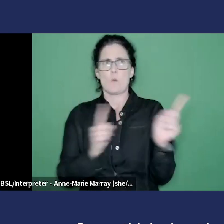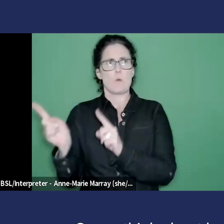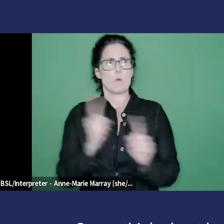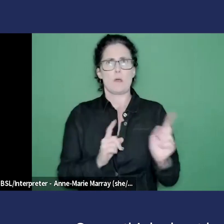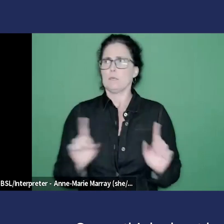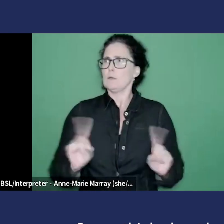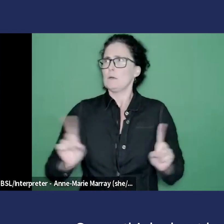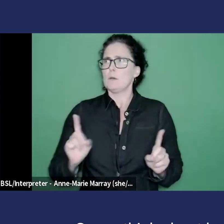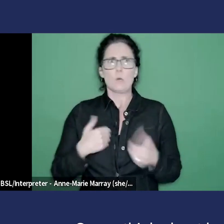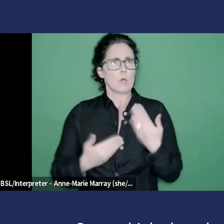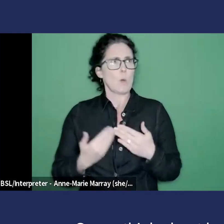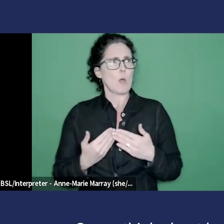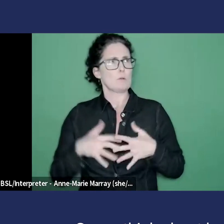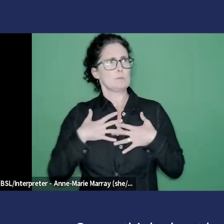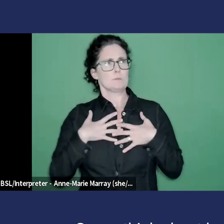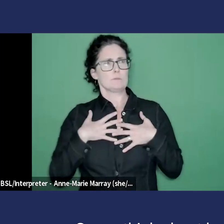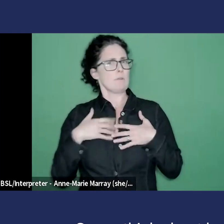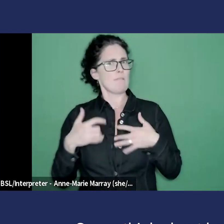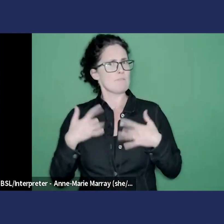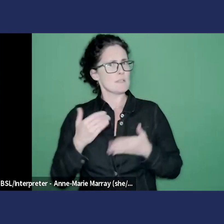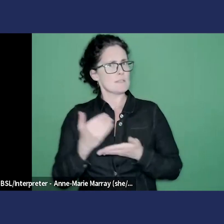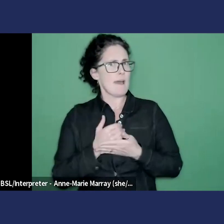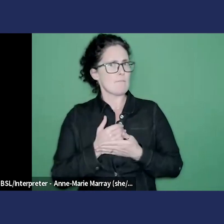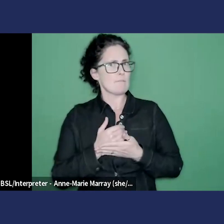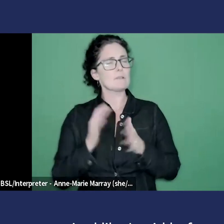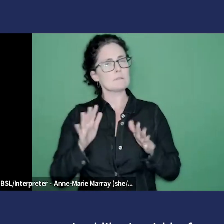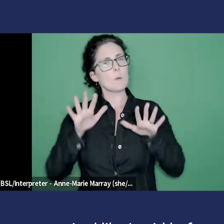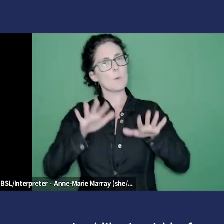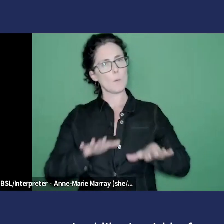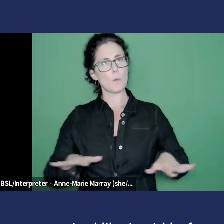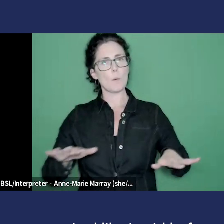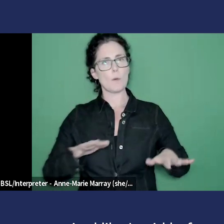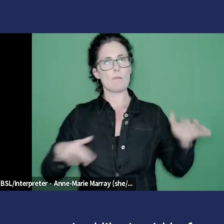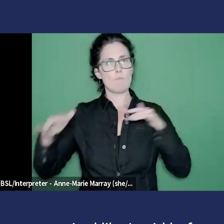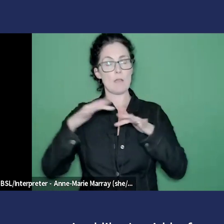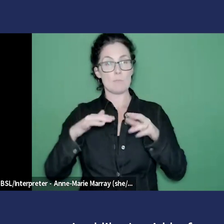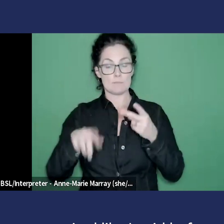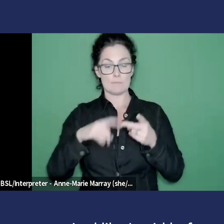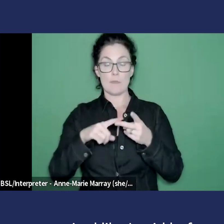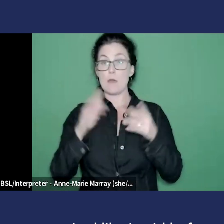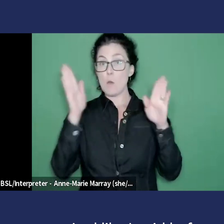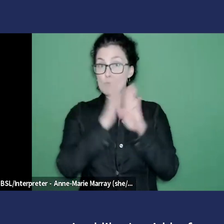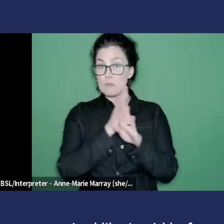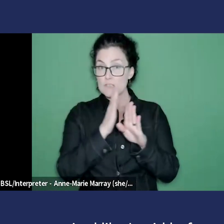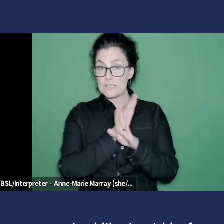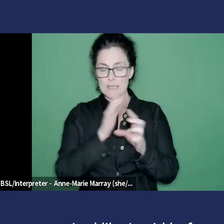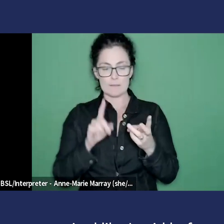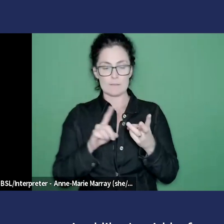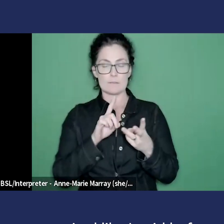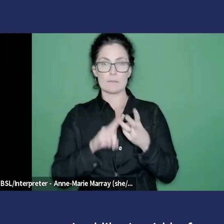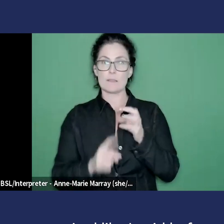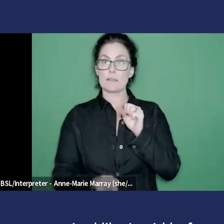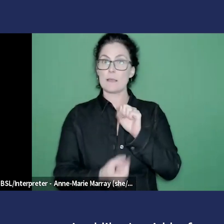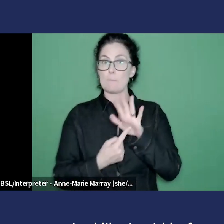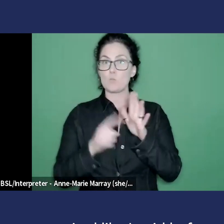our patient pathways, ensure that there's privacy for our patients. And like I said before, another really, really key aspect of